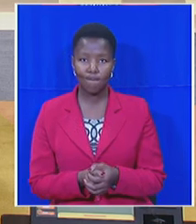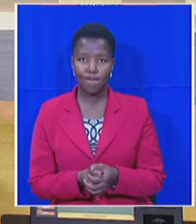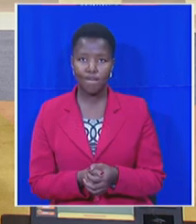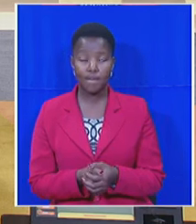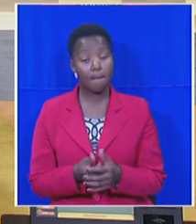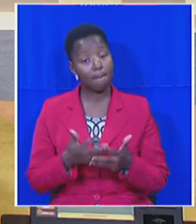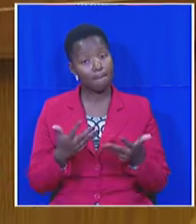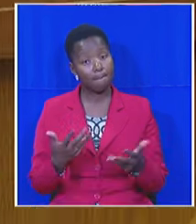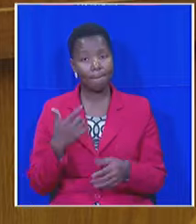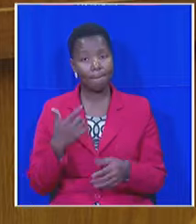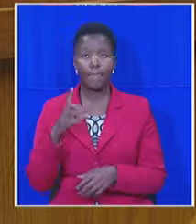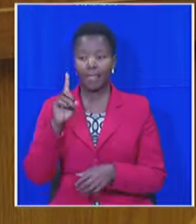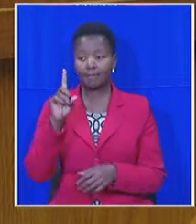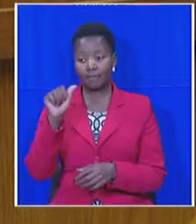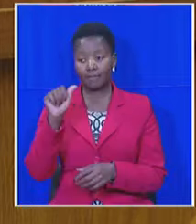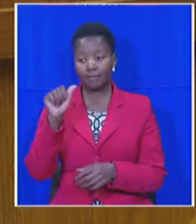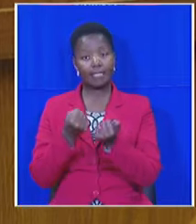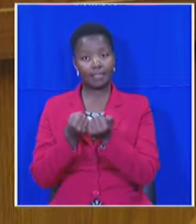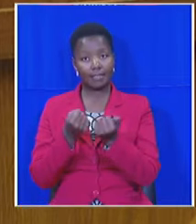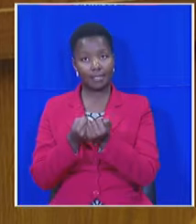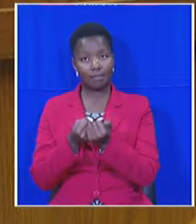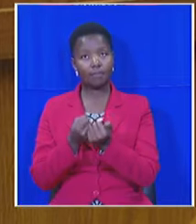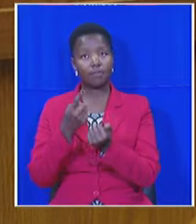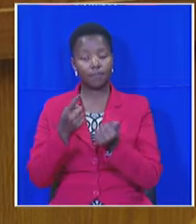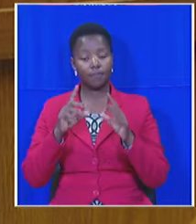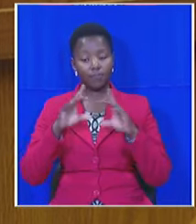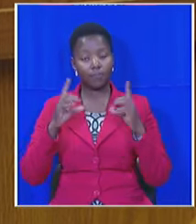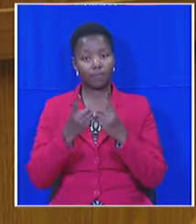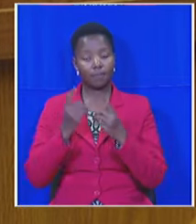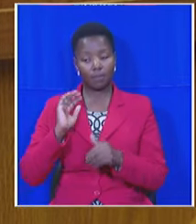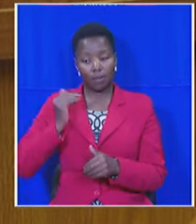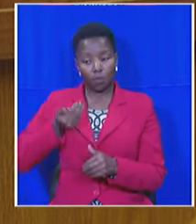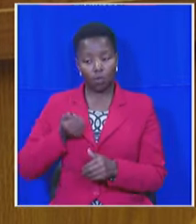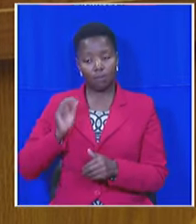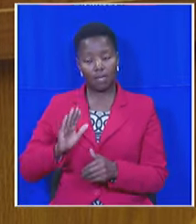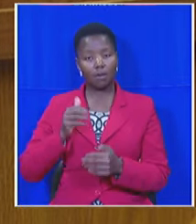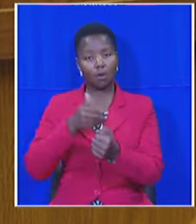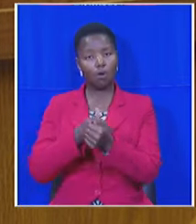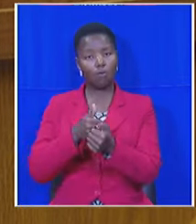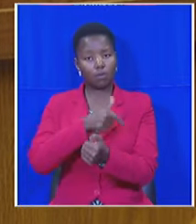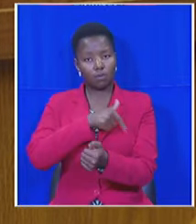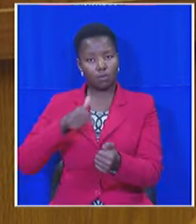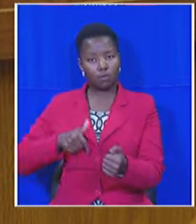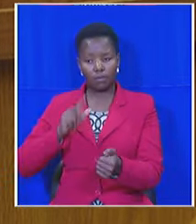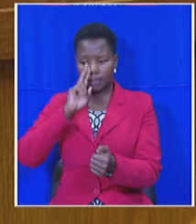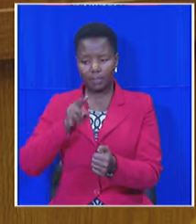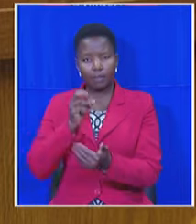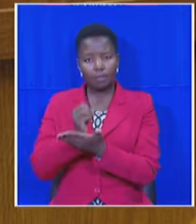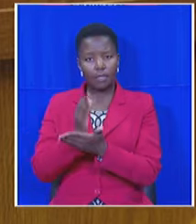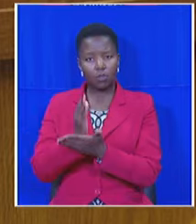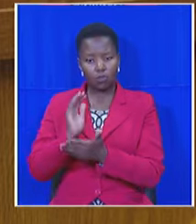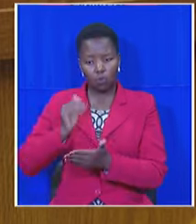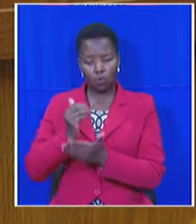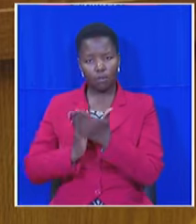While the Democratic Alliance supports the mandate of the Department of Women in the Presidency in securing women's rights, gender equality,